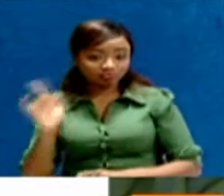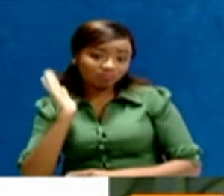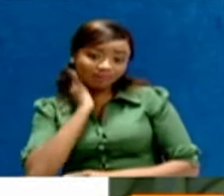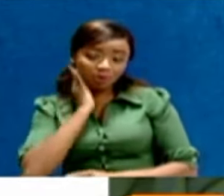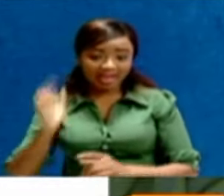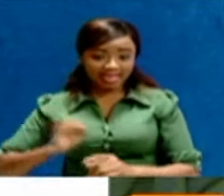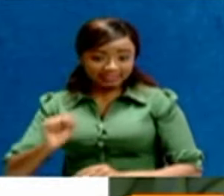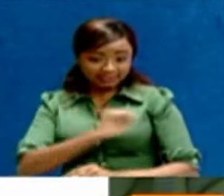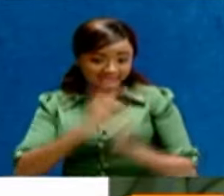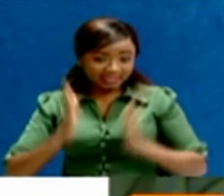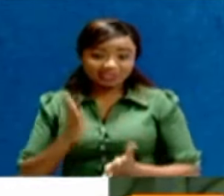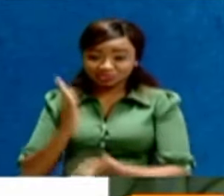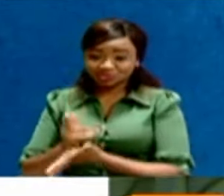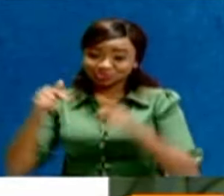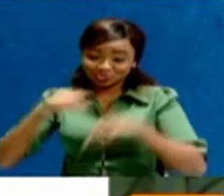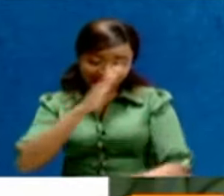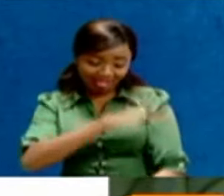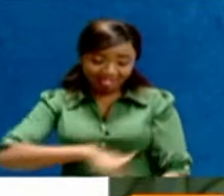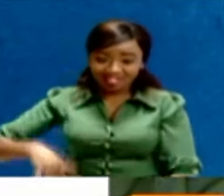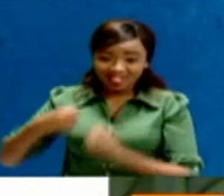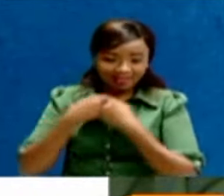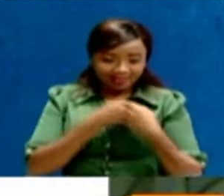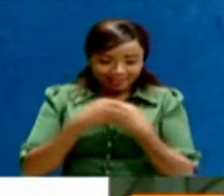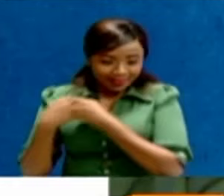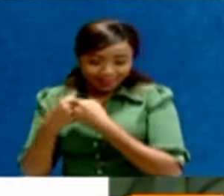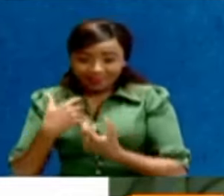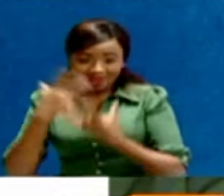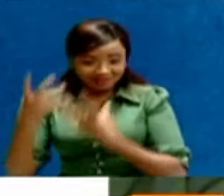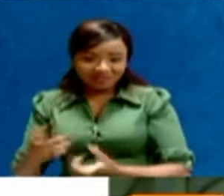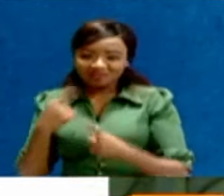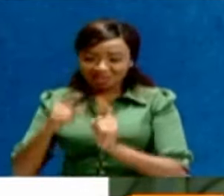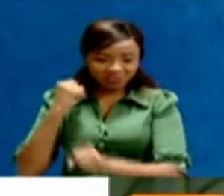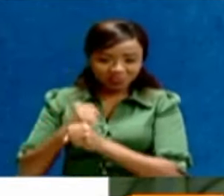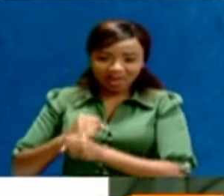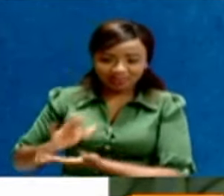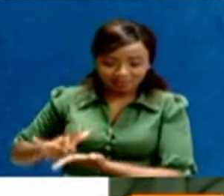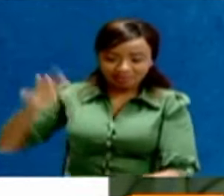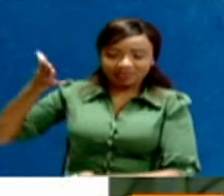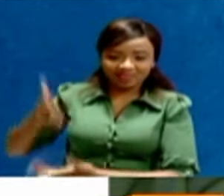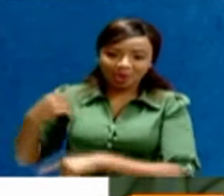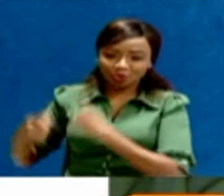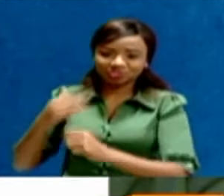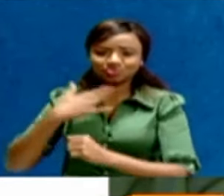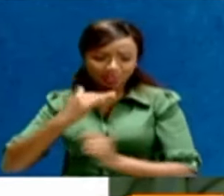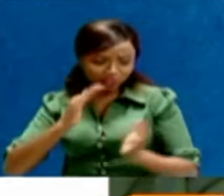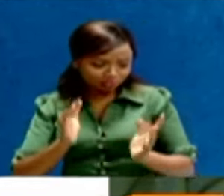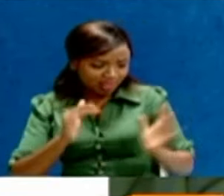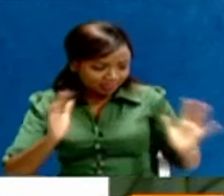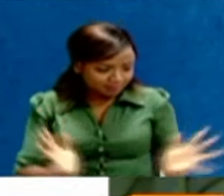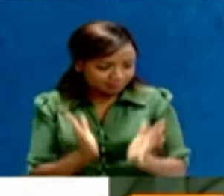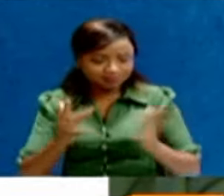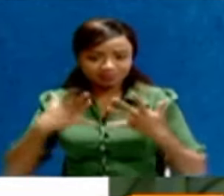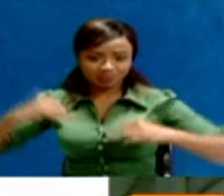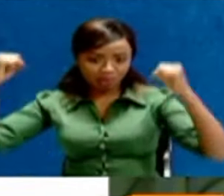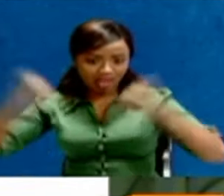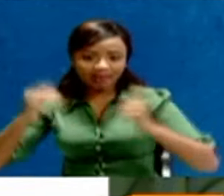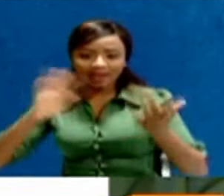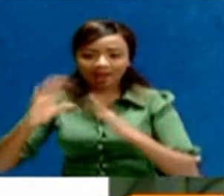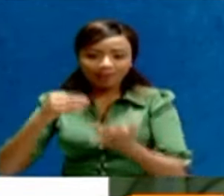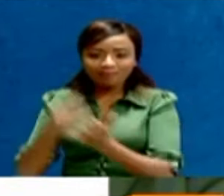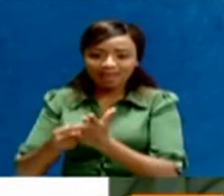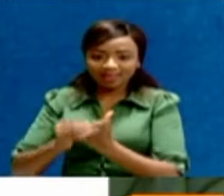Senator. He's had quite a difficult day, and he says he's got a lot more work to do to try and get consensus on how money